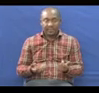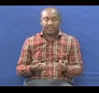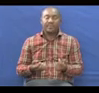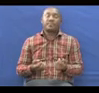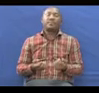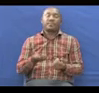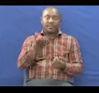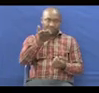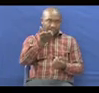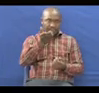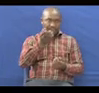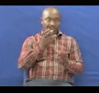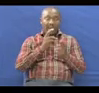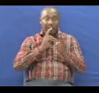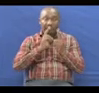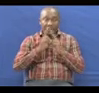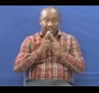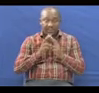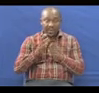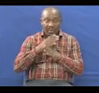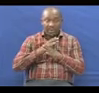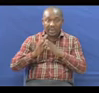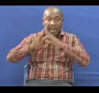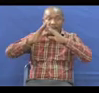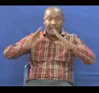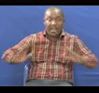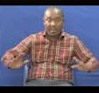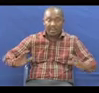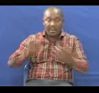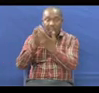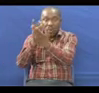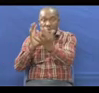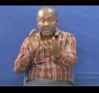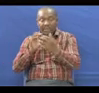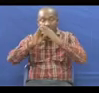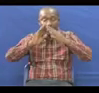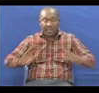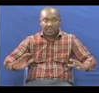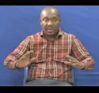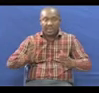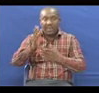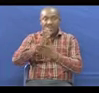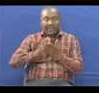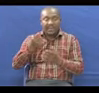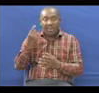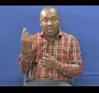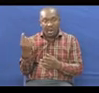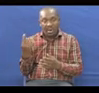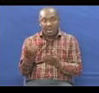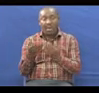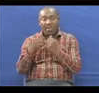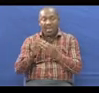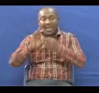pyramids. Through population pyramids. Someone may interpret or may get the